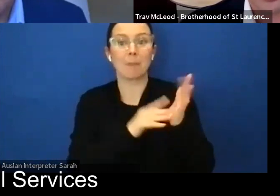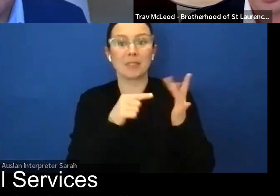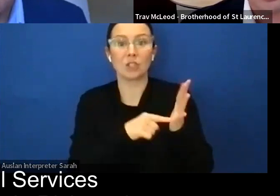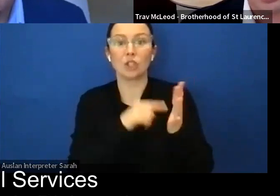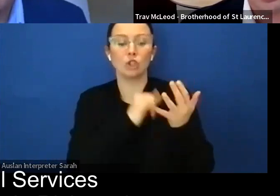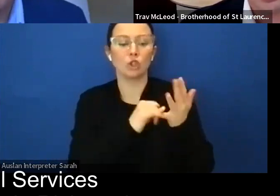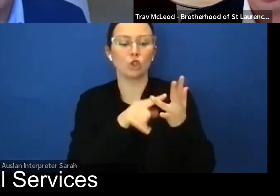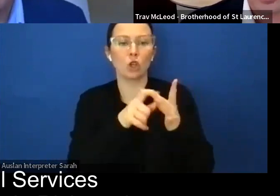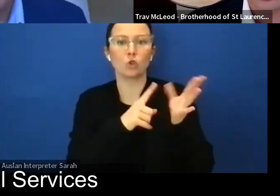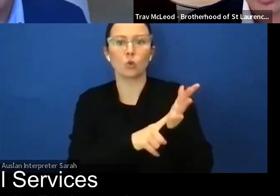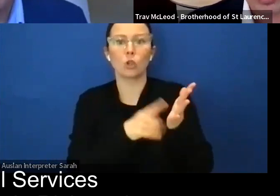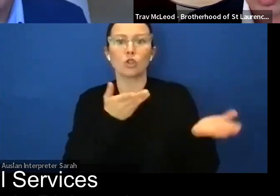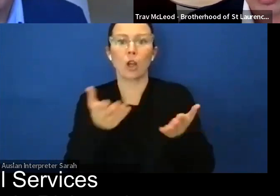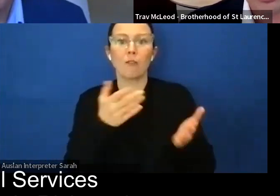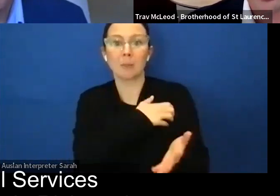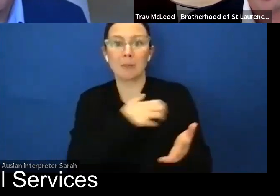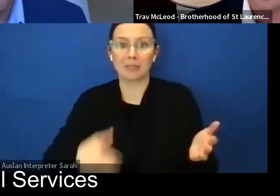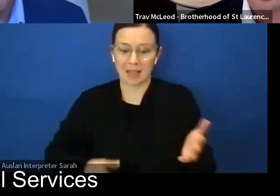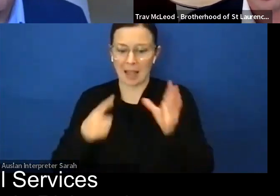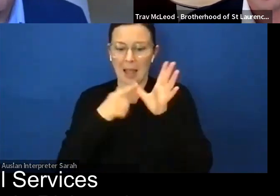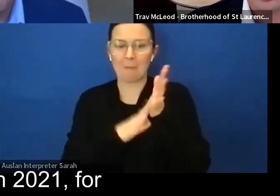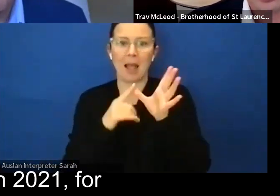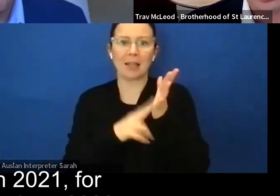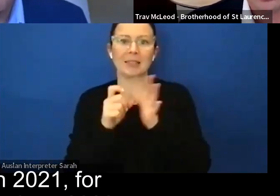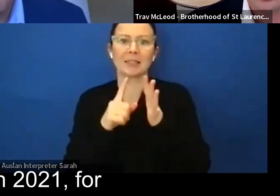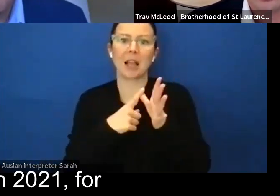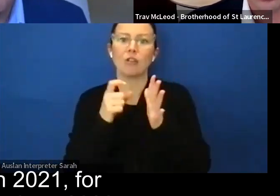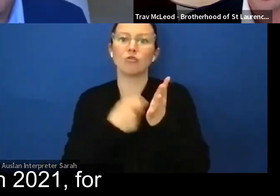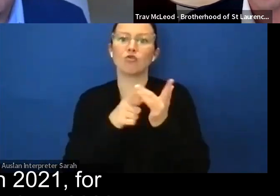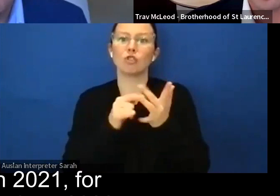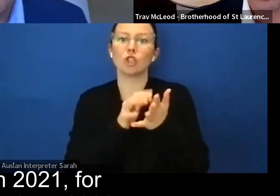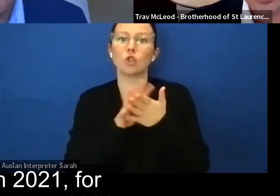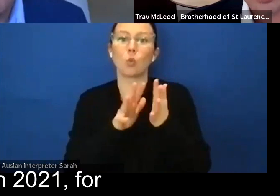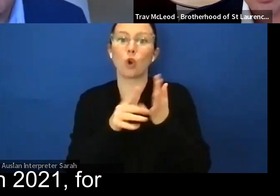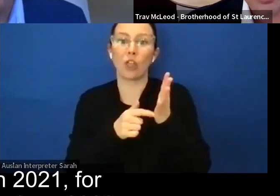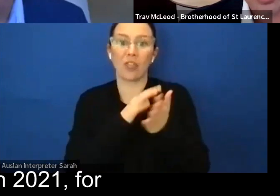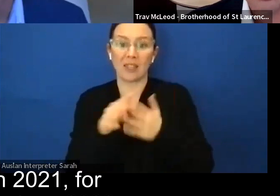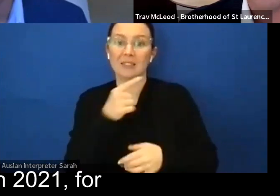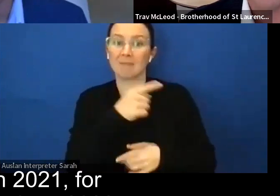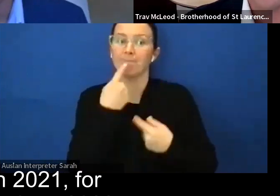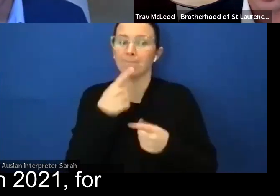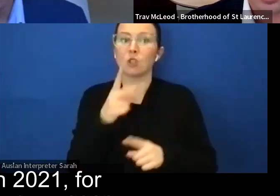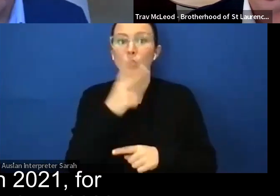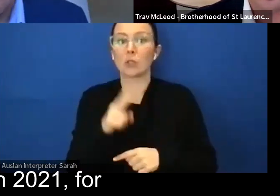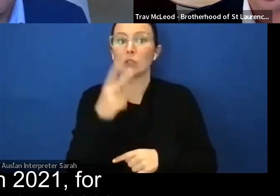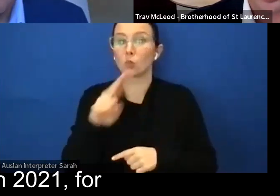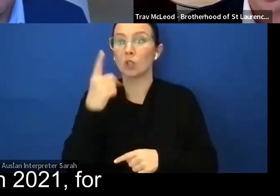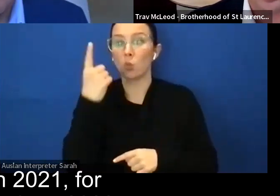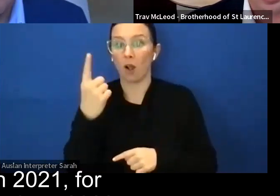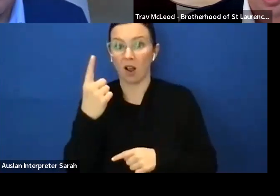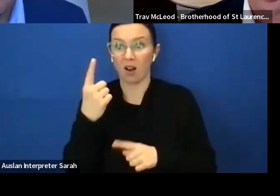Services Minister Amanda Rishworth said that in 2021, for the first time